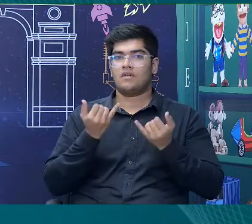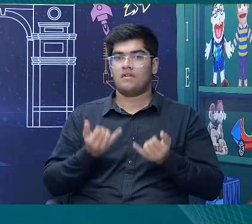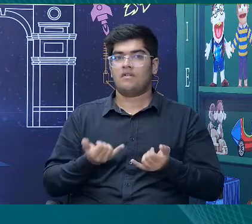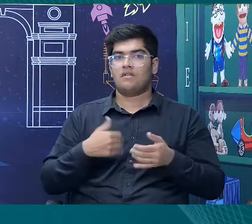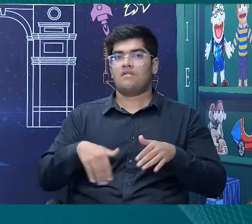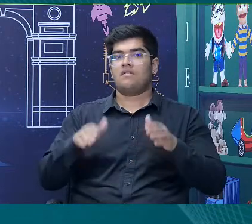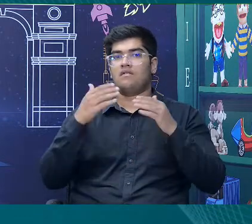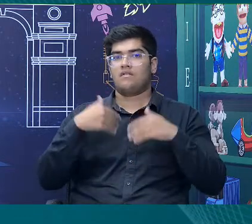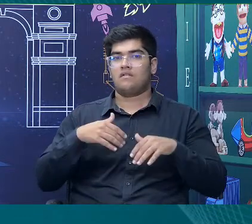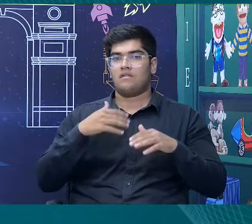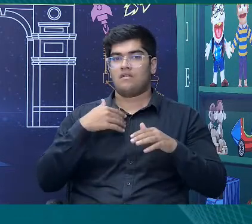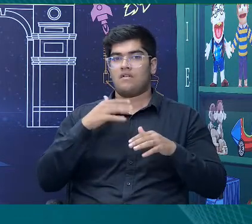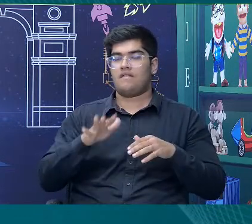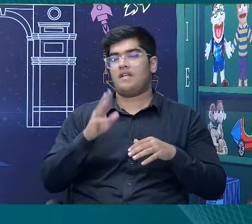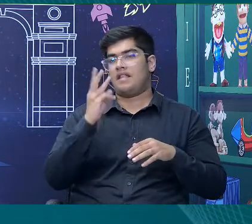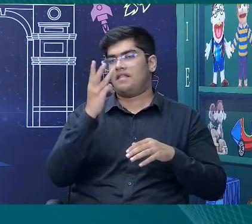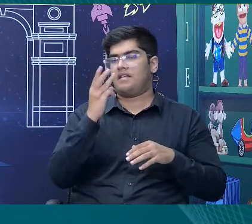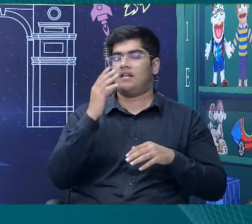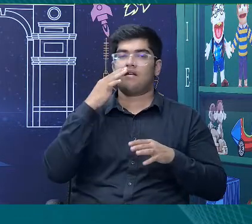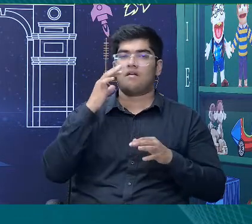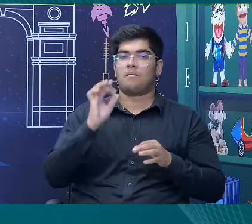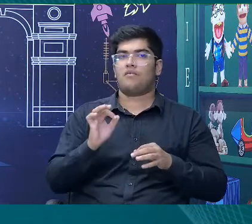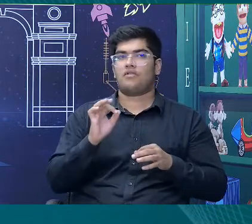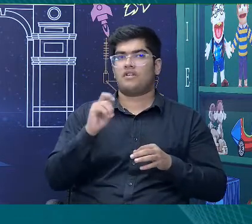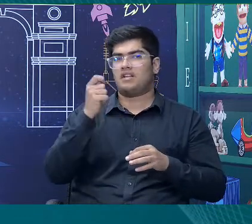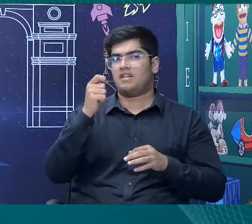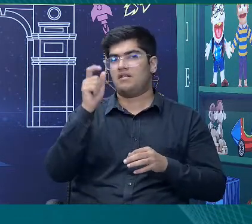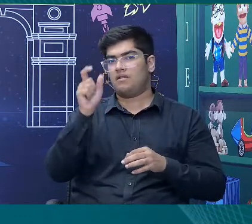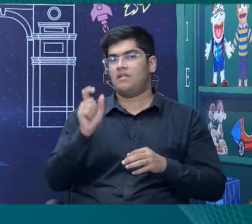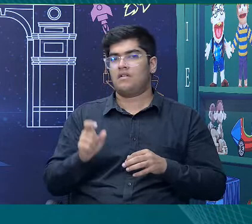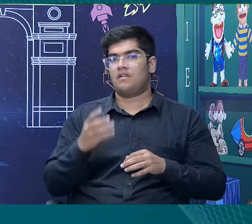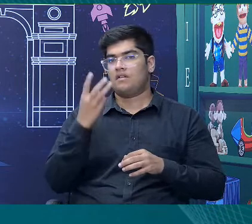so we have 3 main keywords for today.